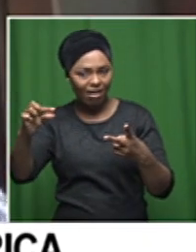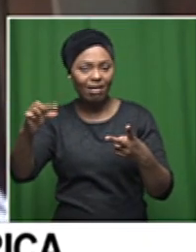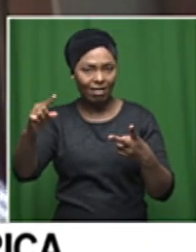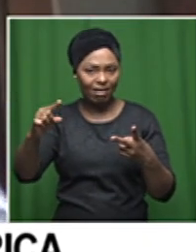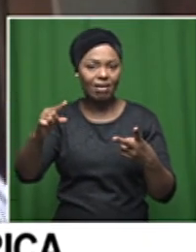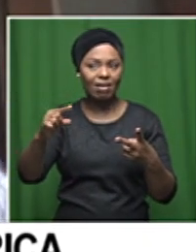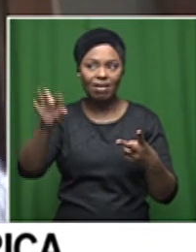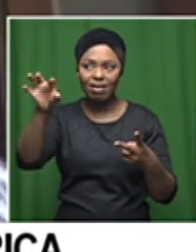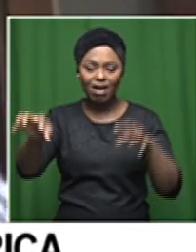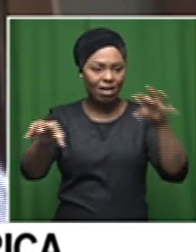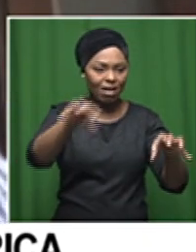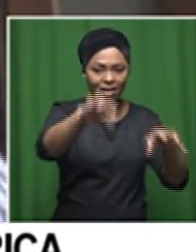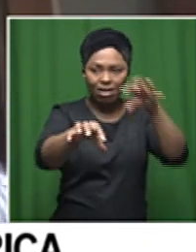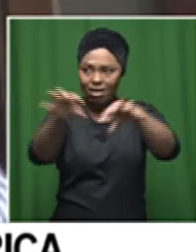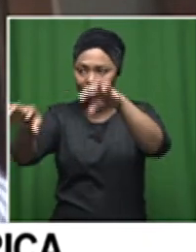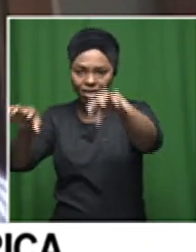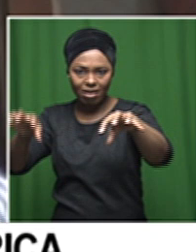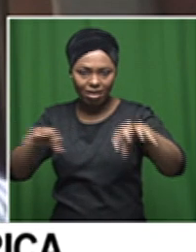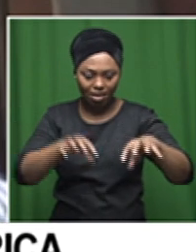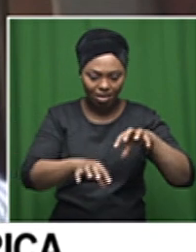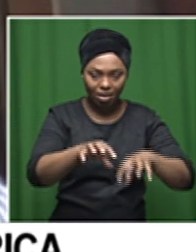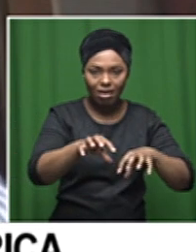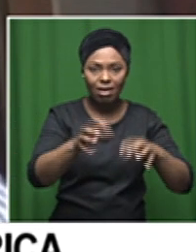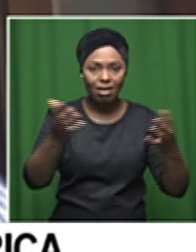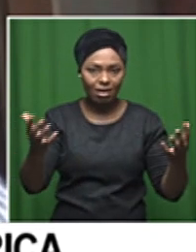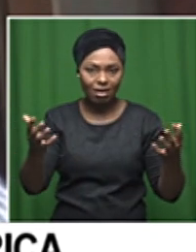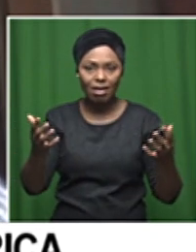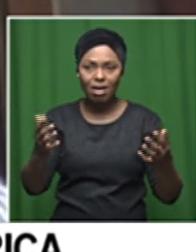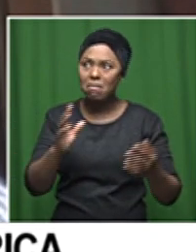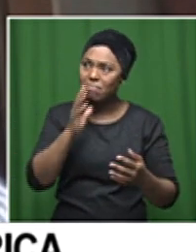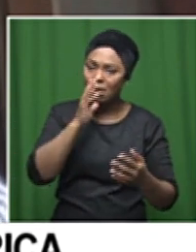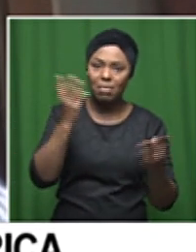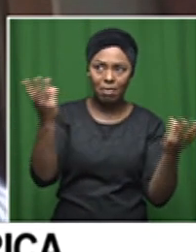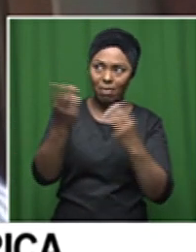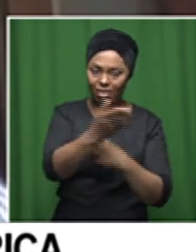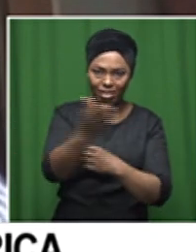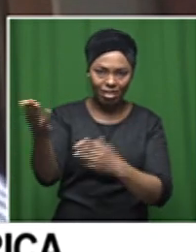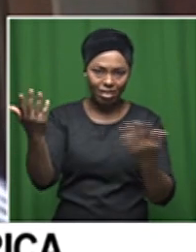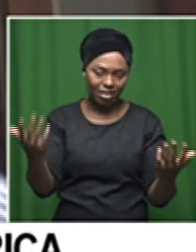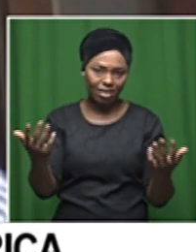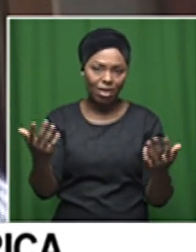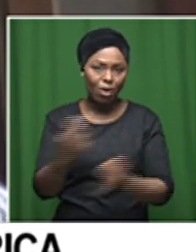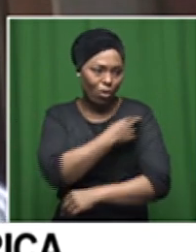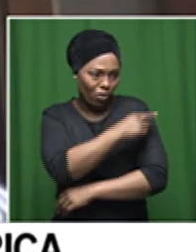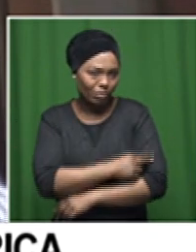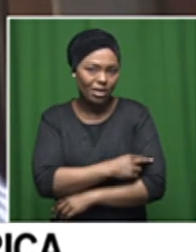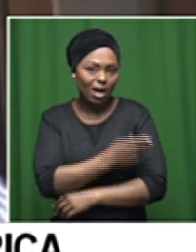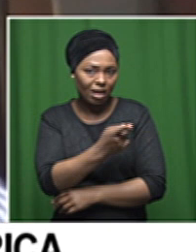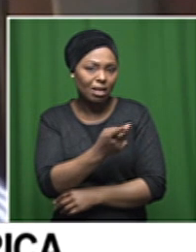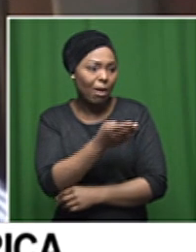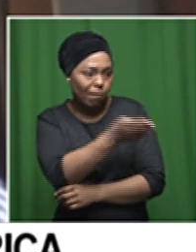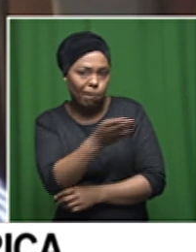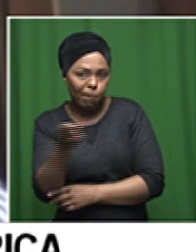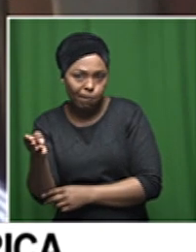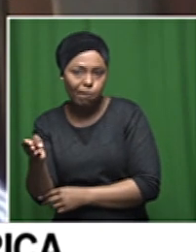that are there, and the hospitals that are supposed to serve that are mostly still the same. Of course, we try to